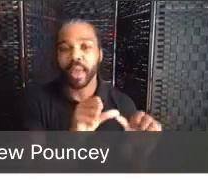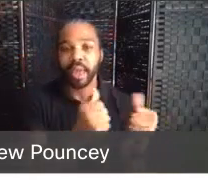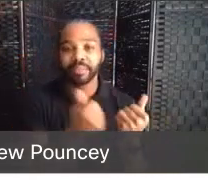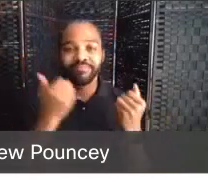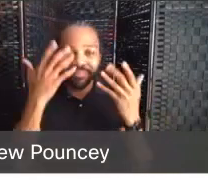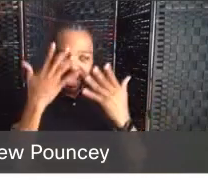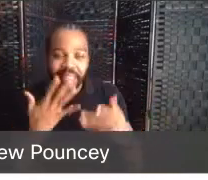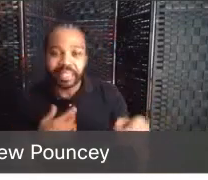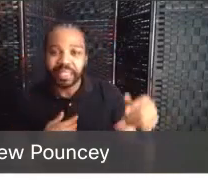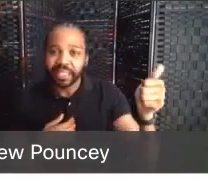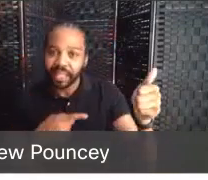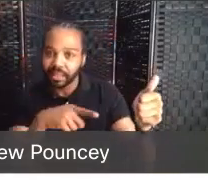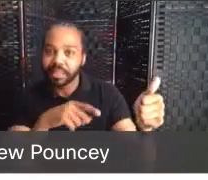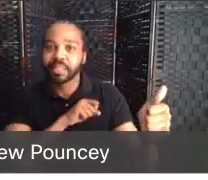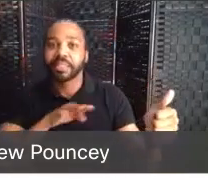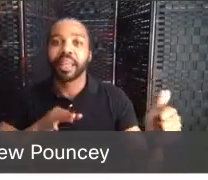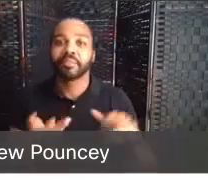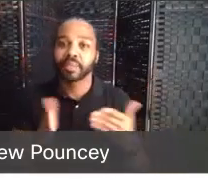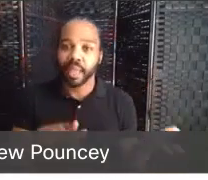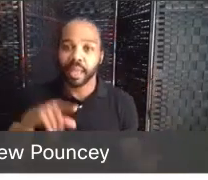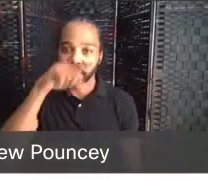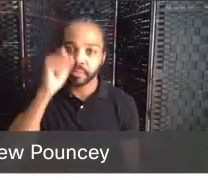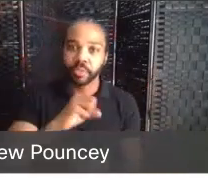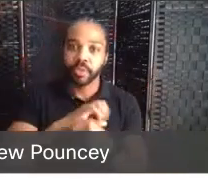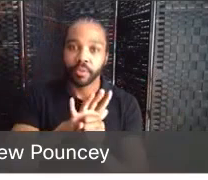the staff have died from COVID.